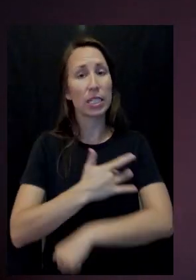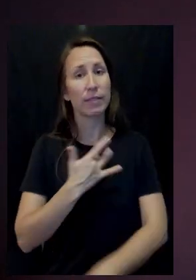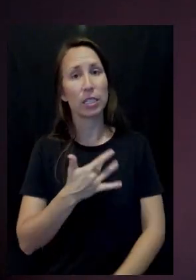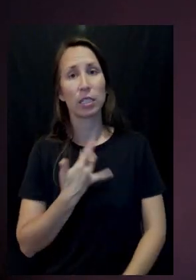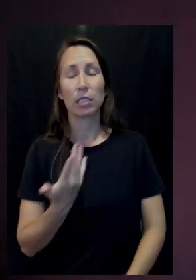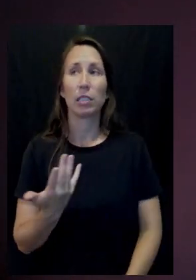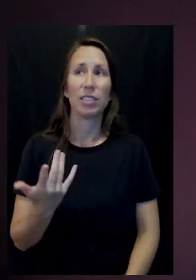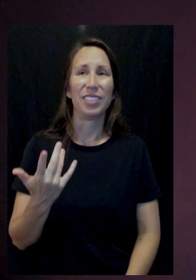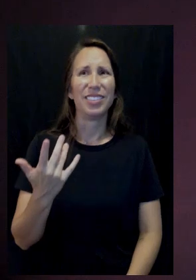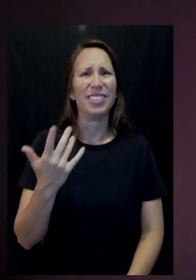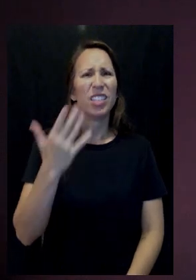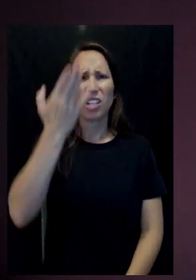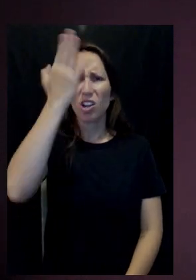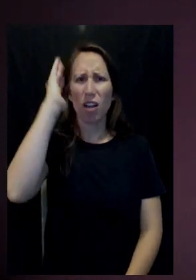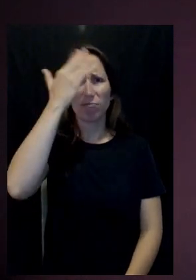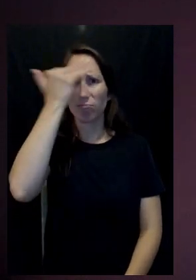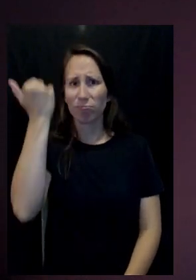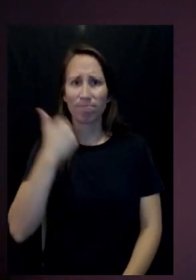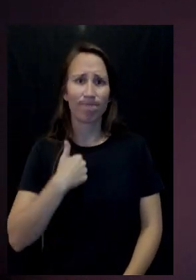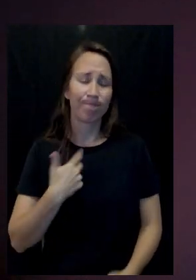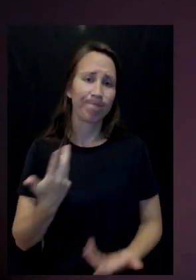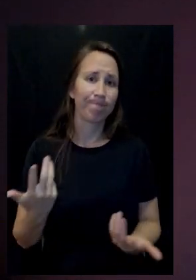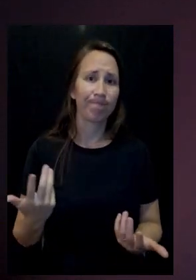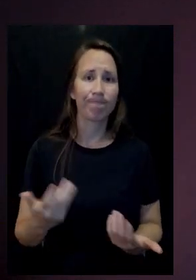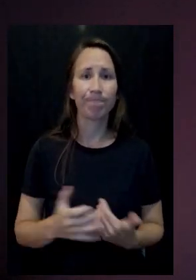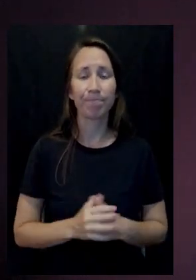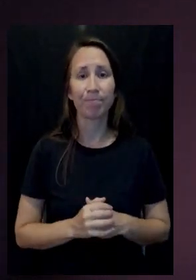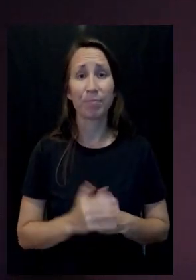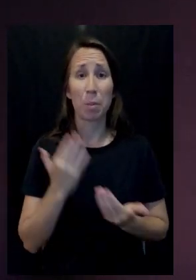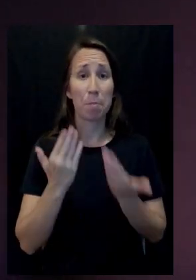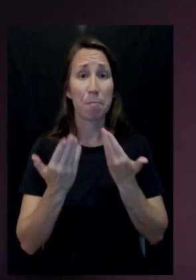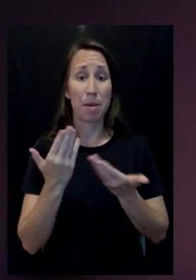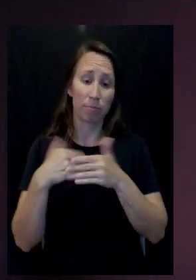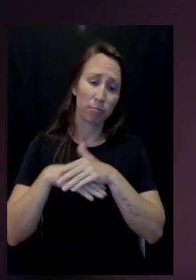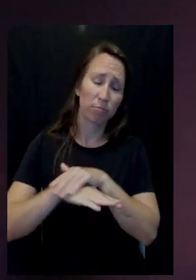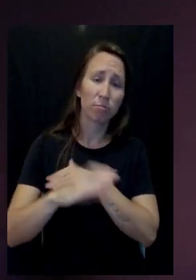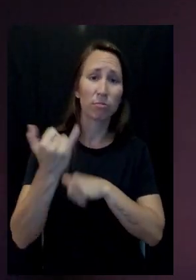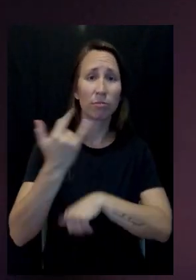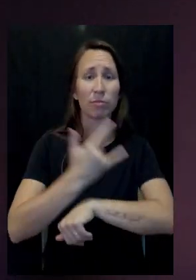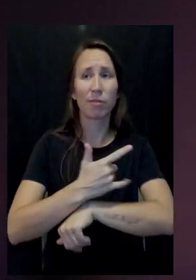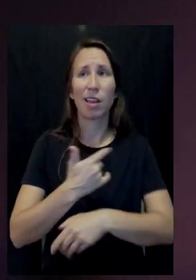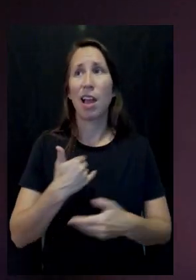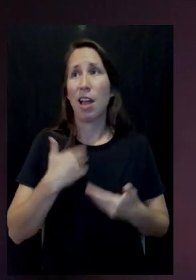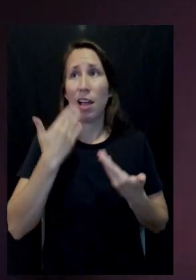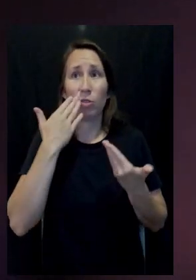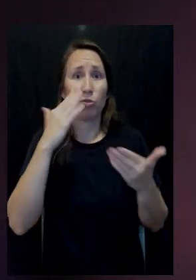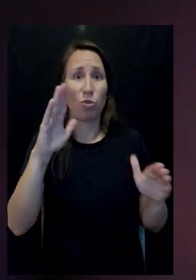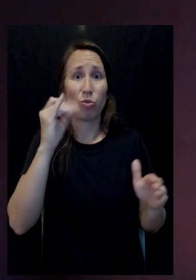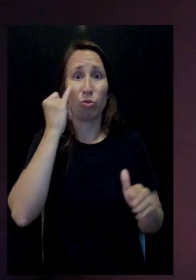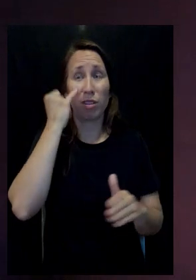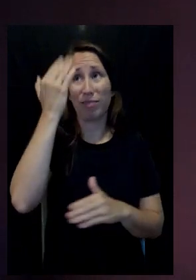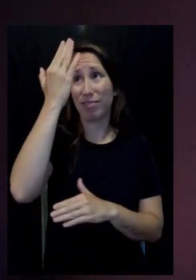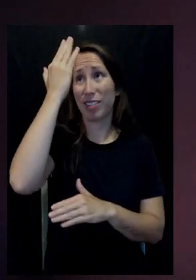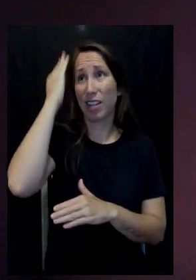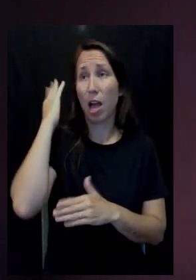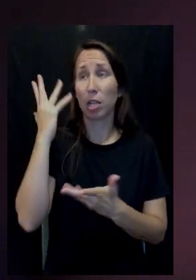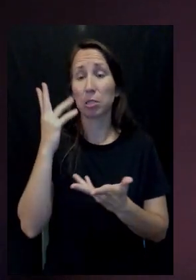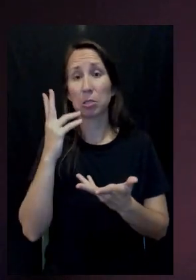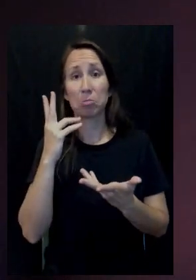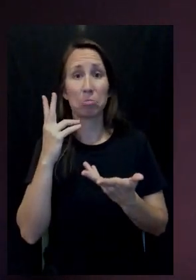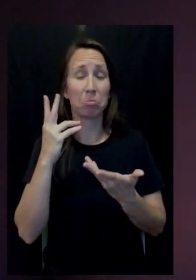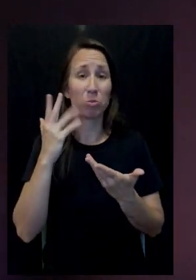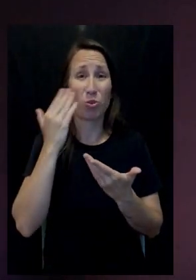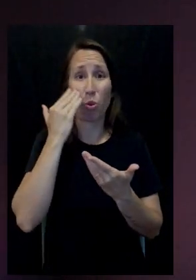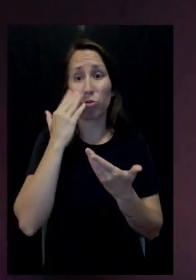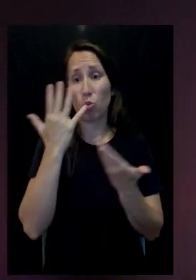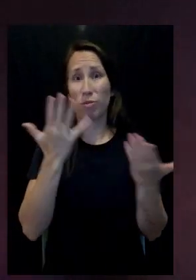And if you're in here today and you're feeling like, man, I've just been forgotten by God. Maybe you've walked in here today and you're feeling like, I don't even know if God even checks